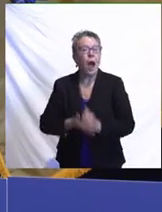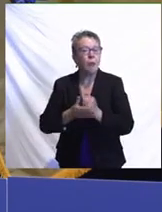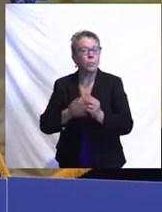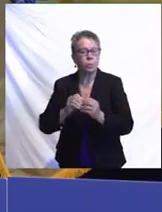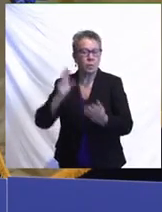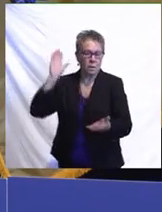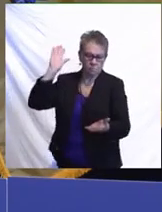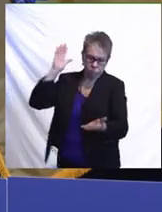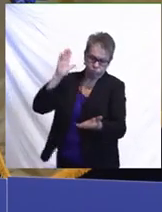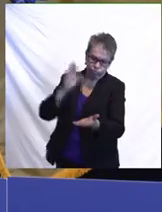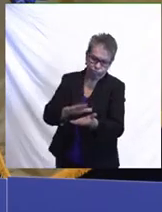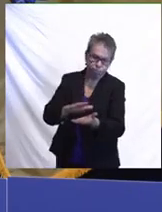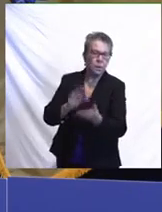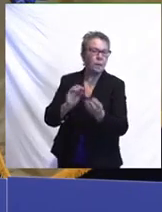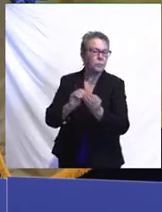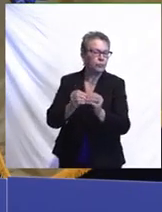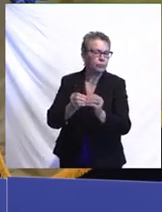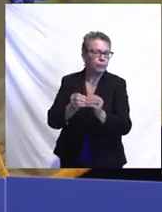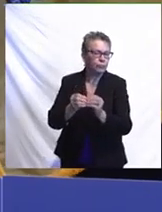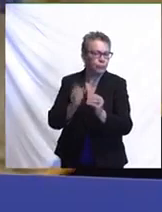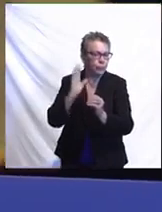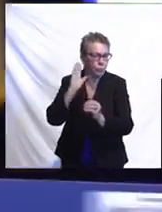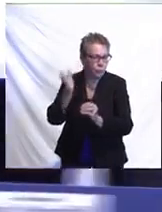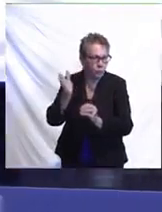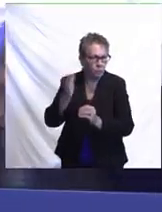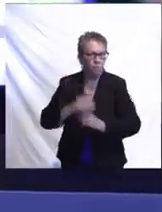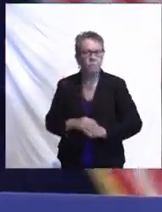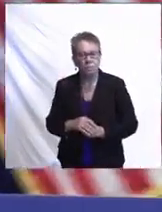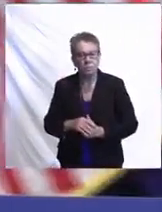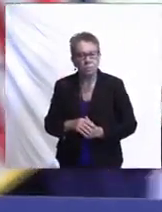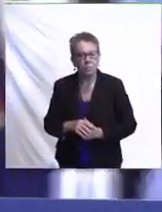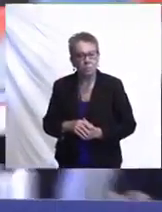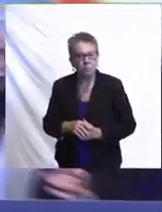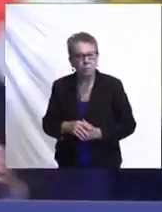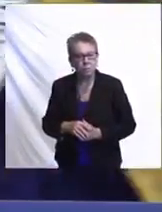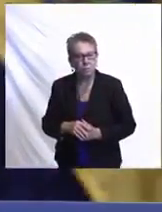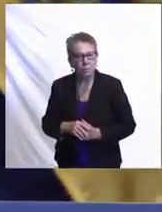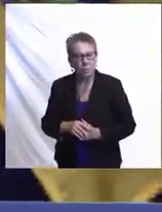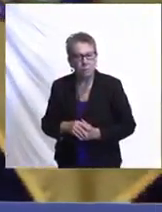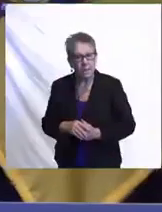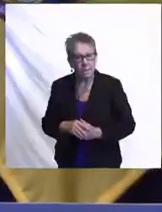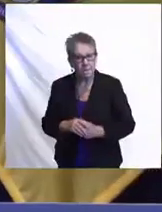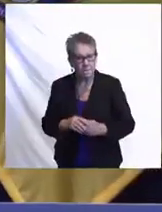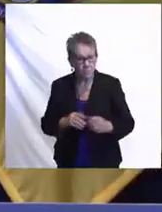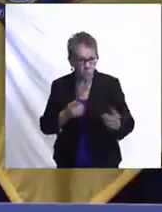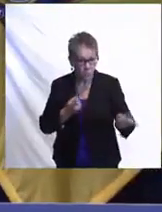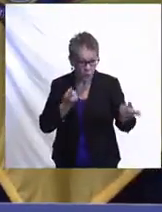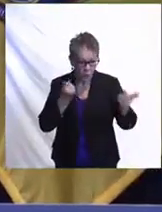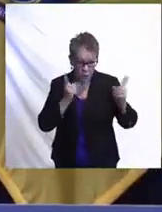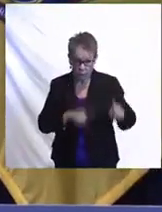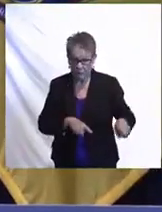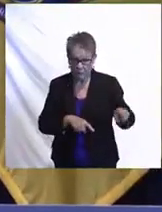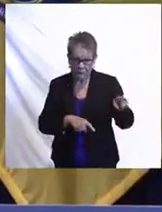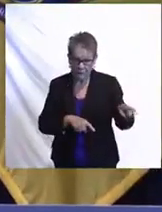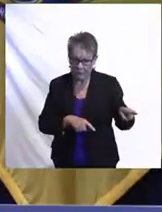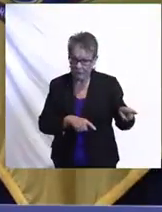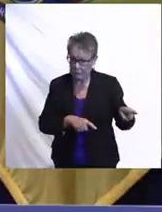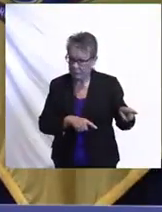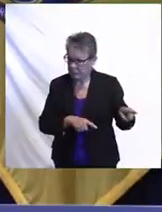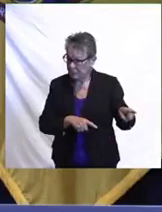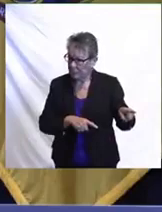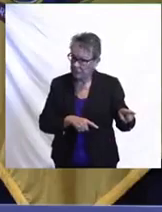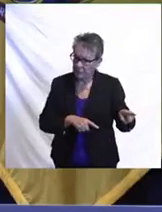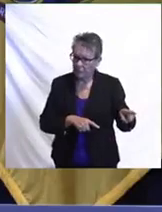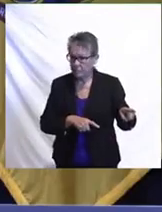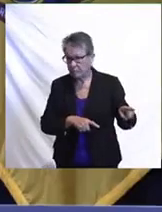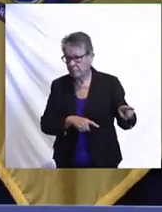emergence of new variants. Judy, would you and Tina agree that it's likely, again, we don't know the answer to this, likely in our midst